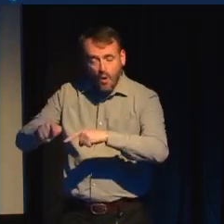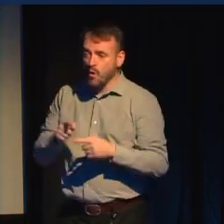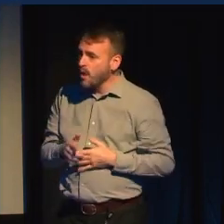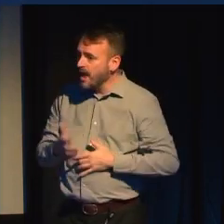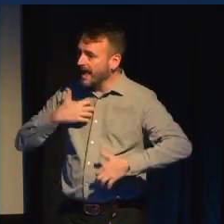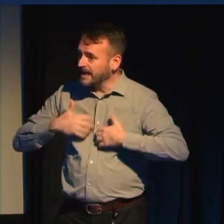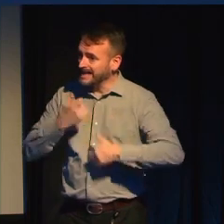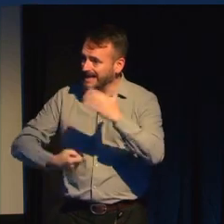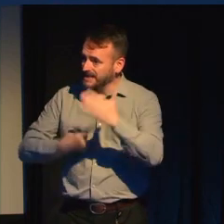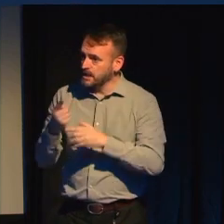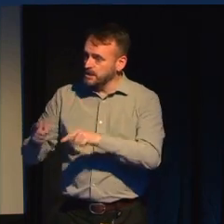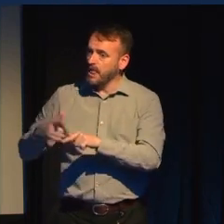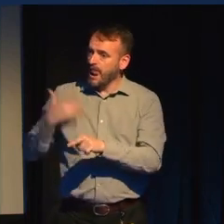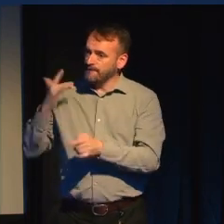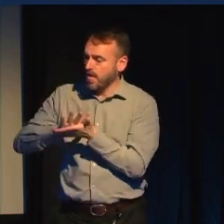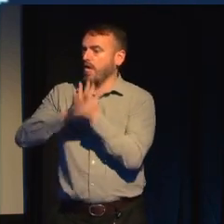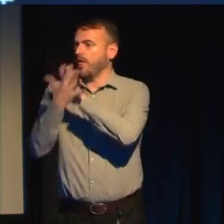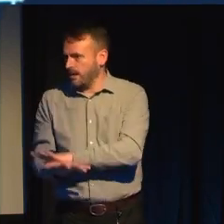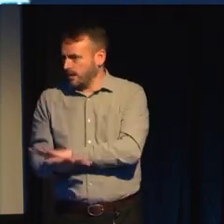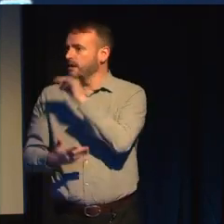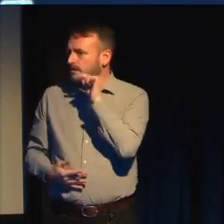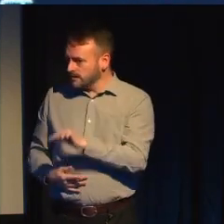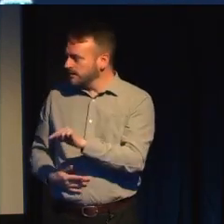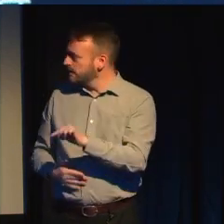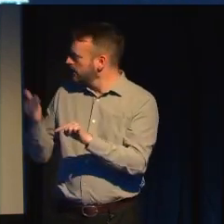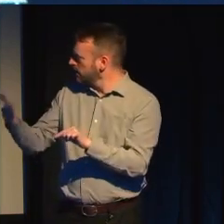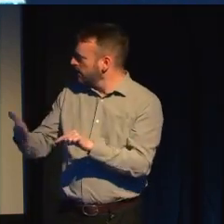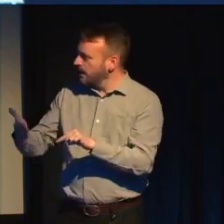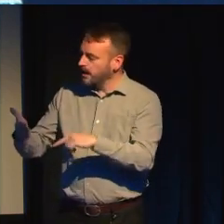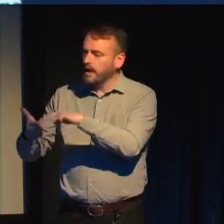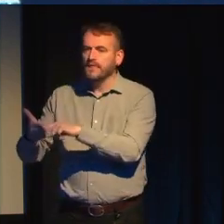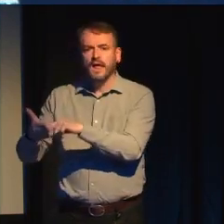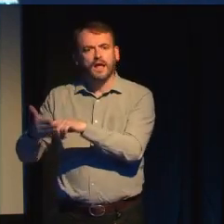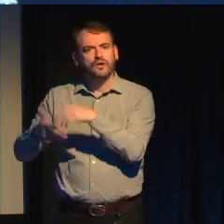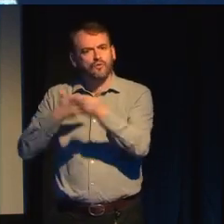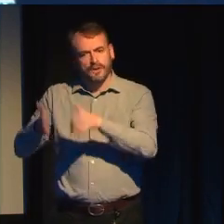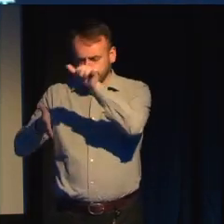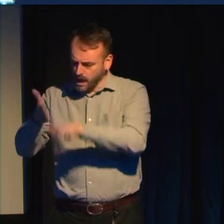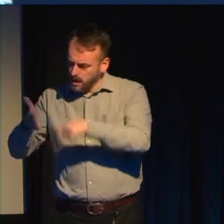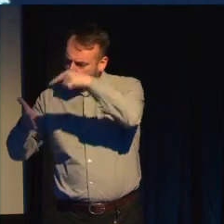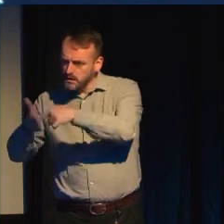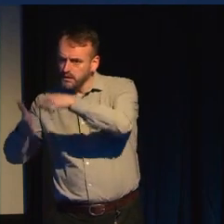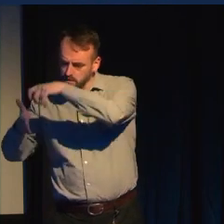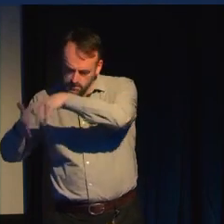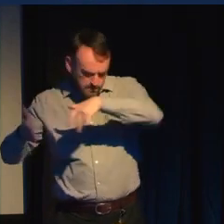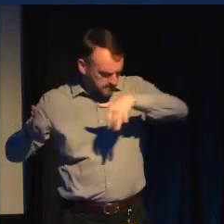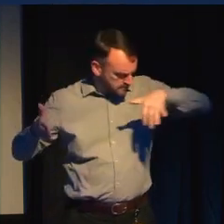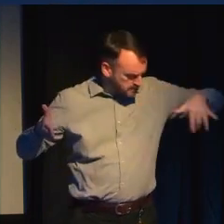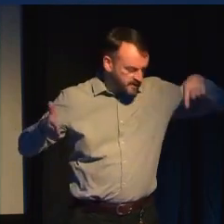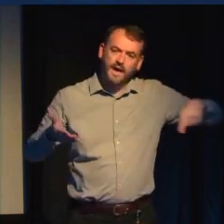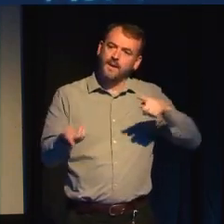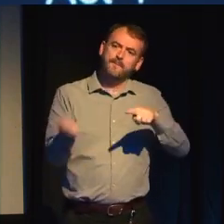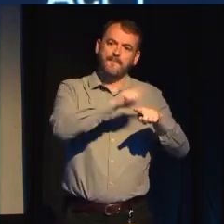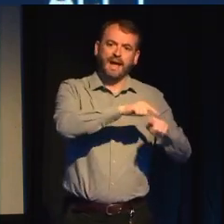their life. And the story is how they come to address this and how they return to normality. And in a